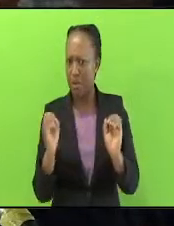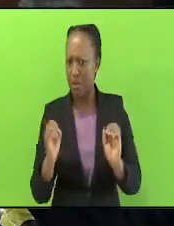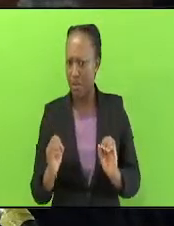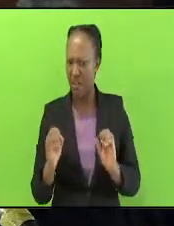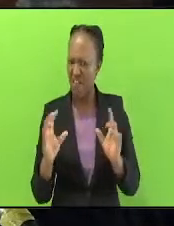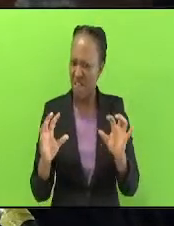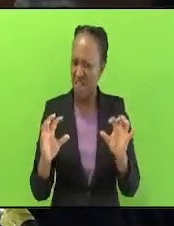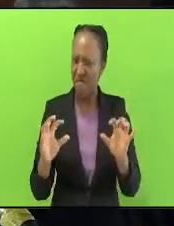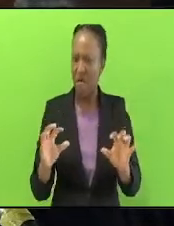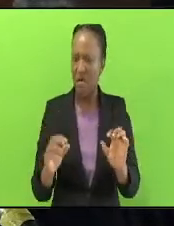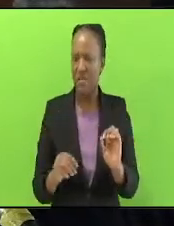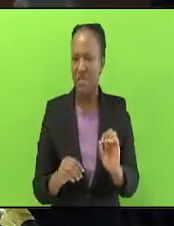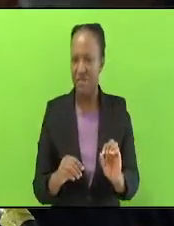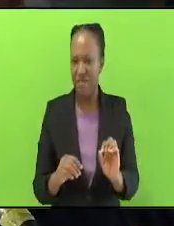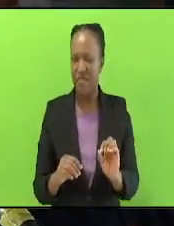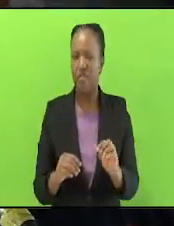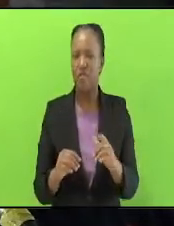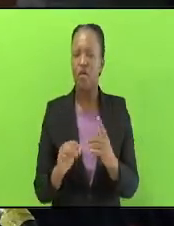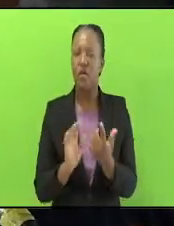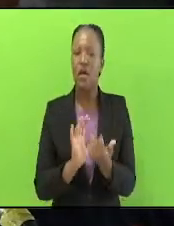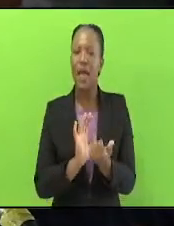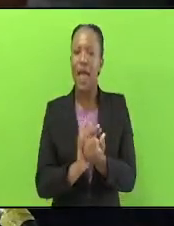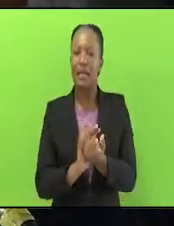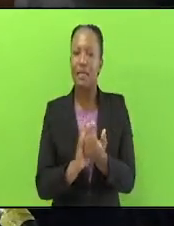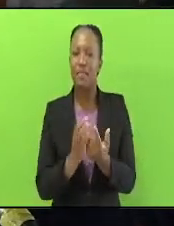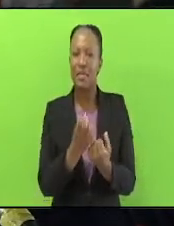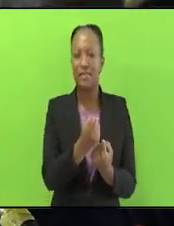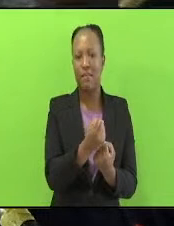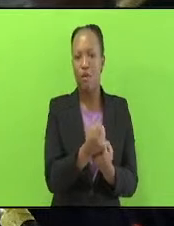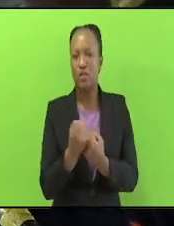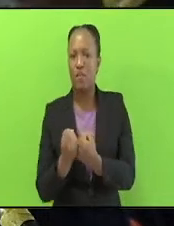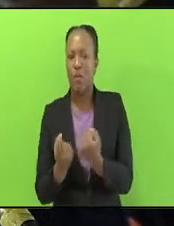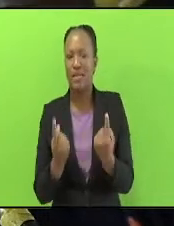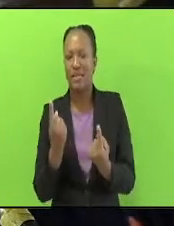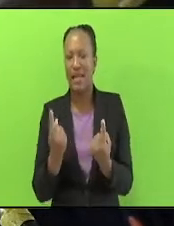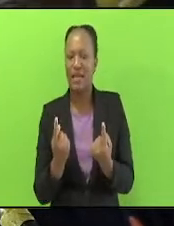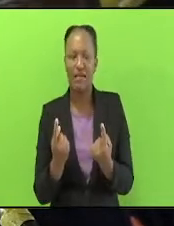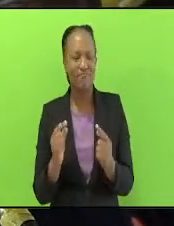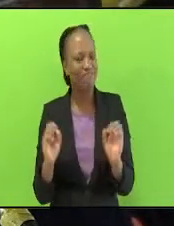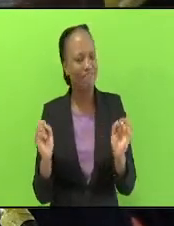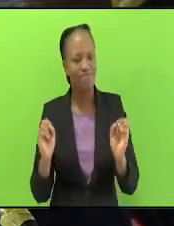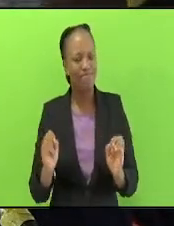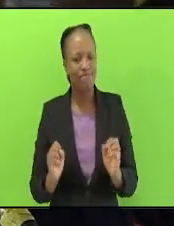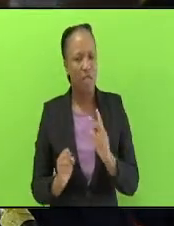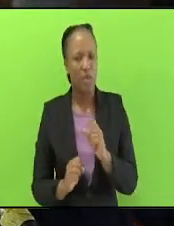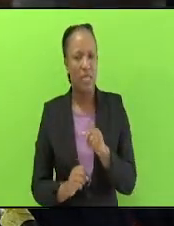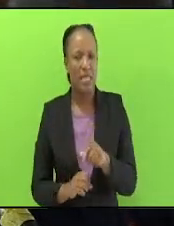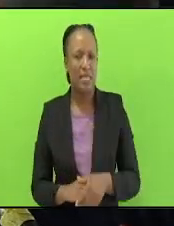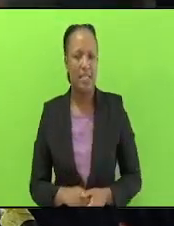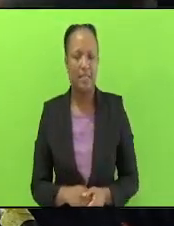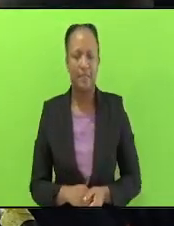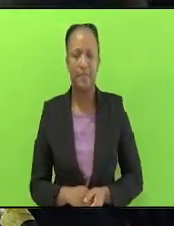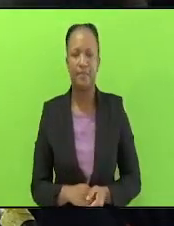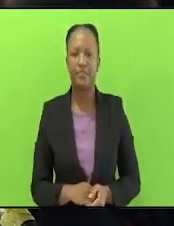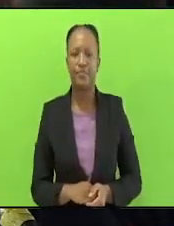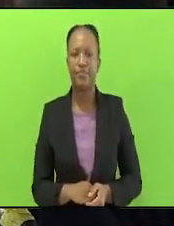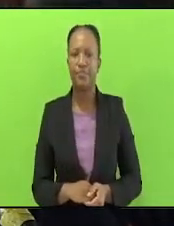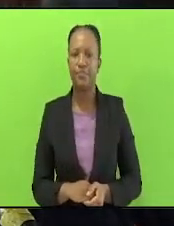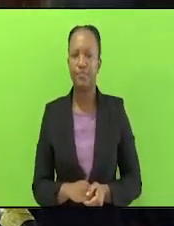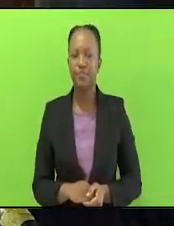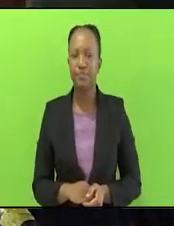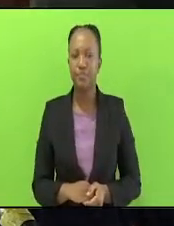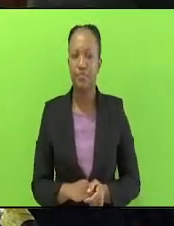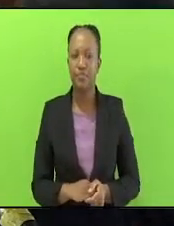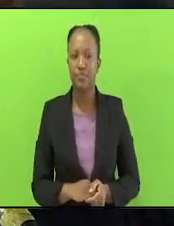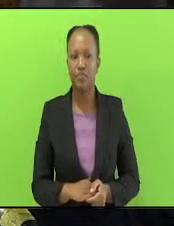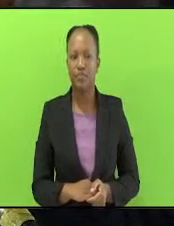is a congruency or where the acts actually support one another. Ha ke lebelela kgaolo ya borataro ya molaotlhomo ono o ke a kgona go lemoga